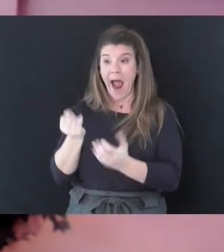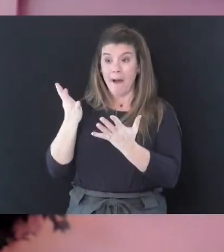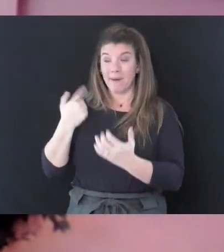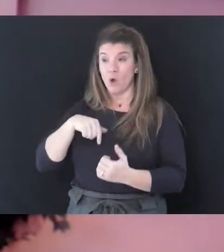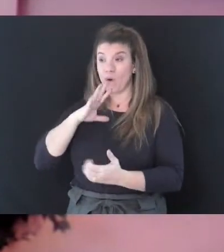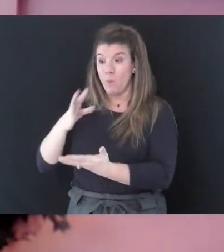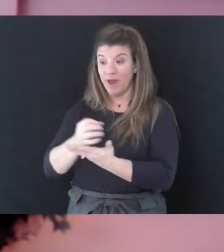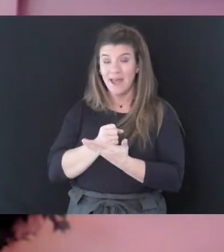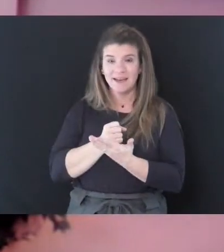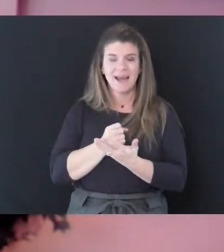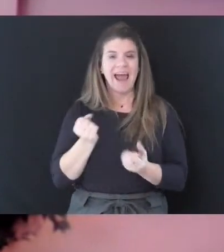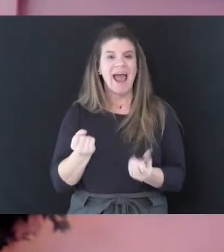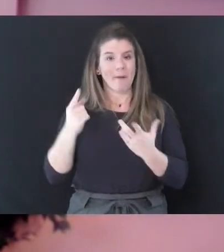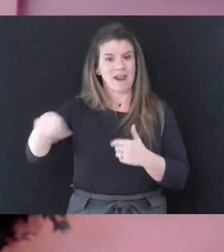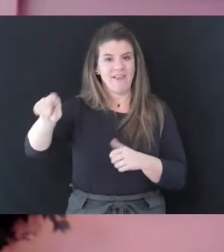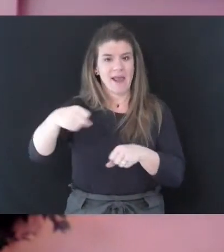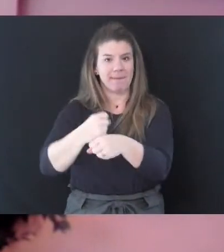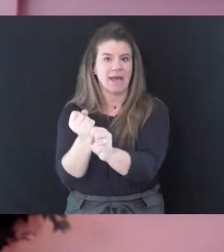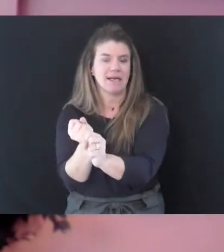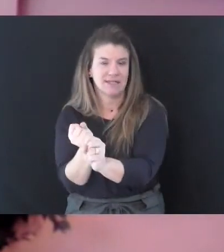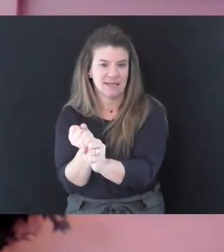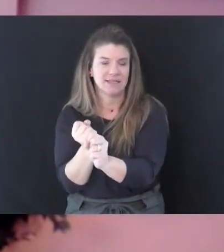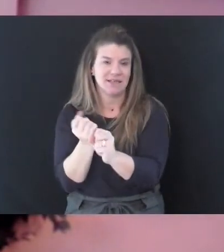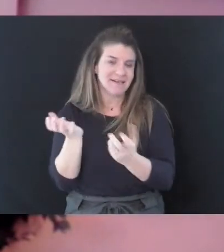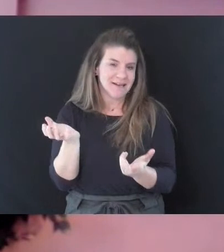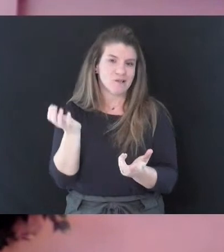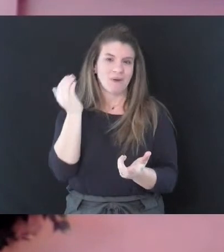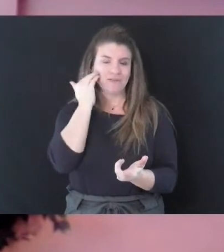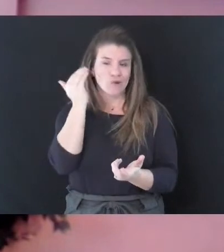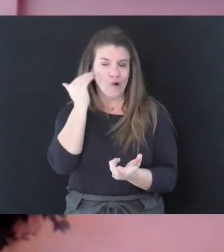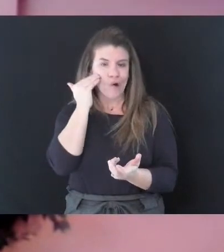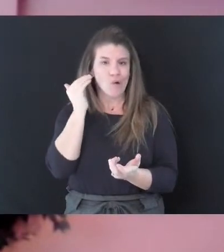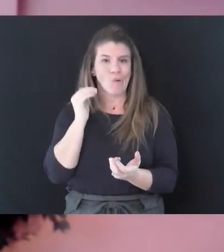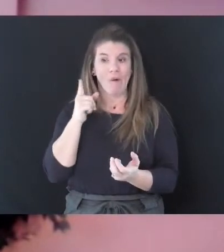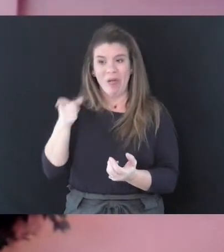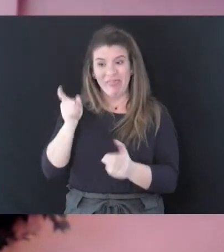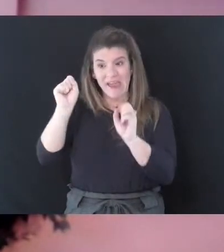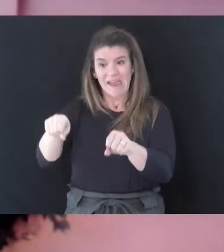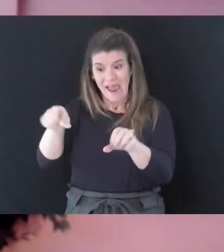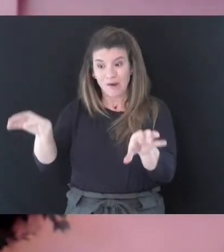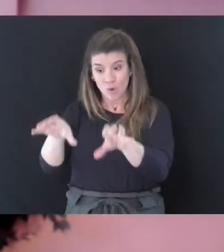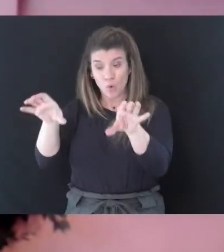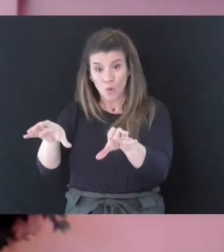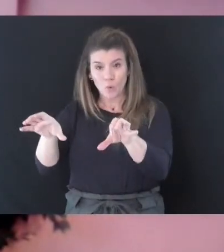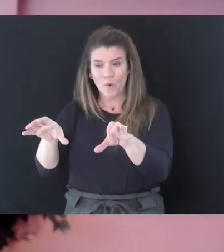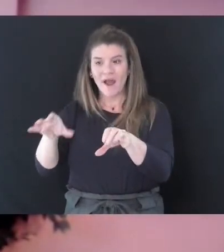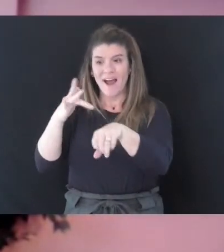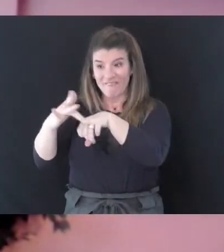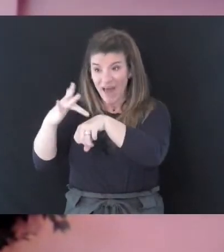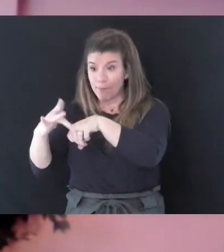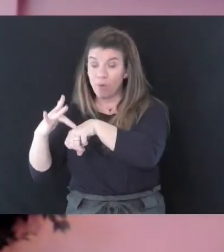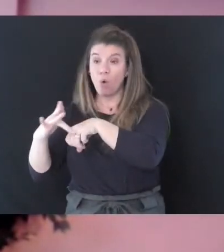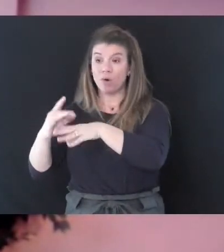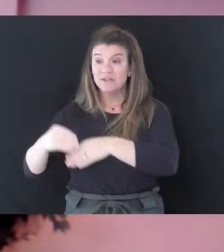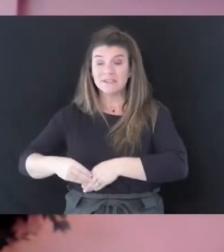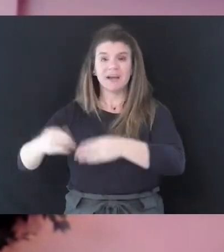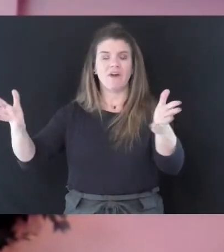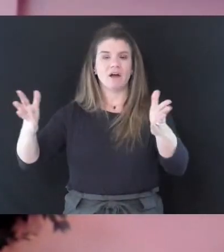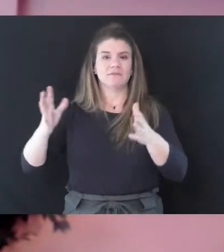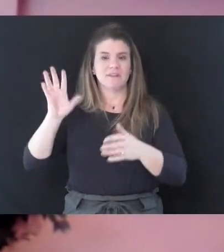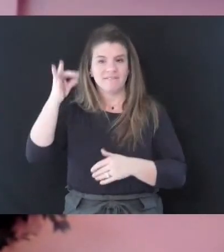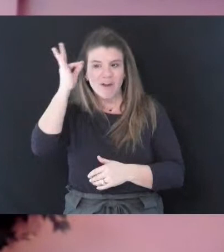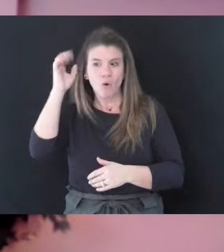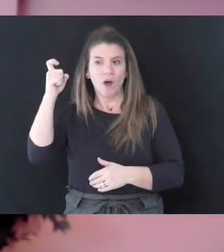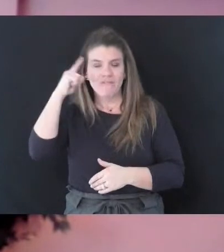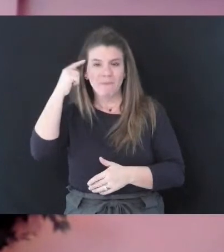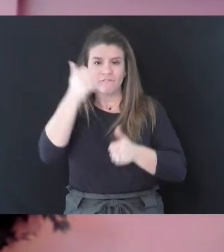the immediate availability of doses that are then available through the federal government to be sent to the